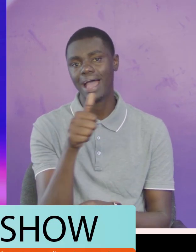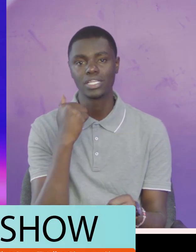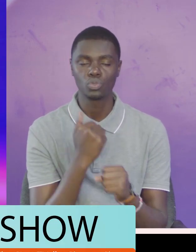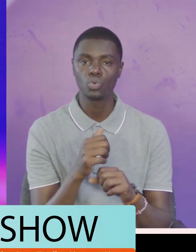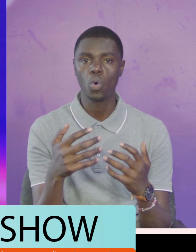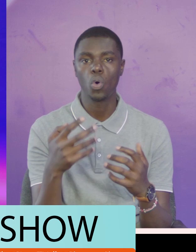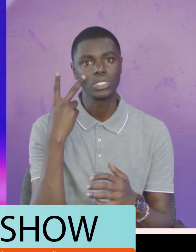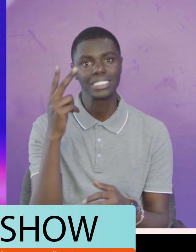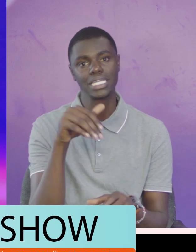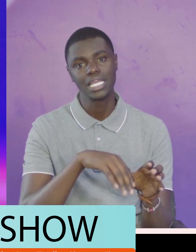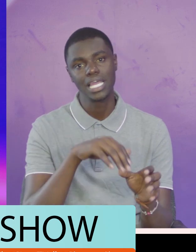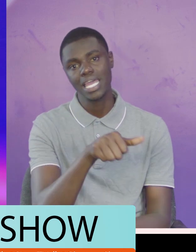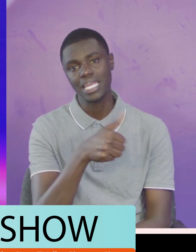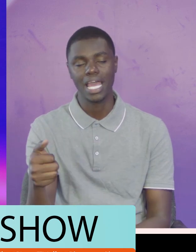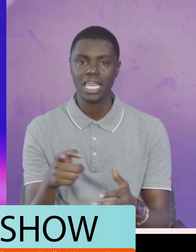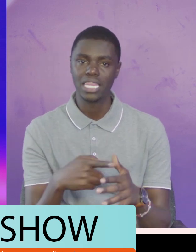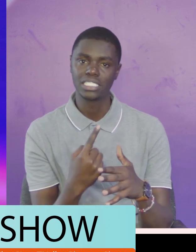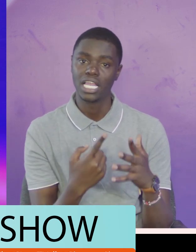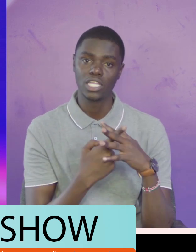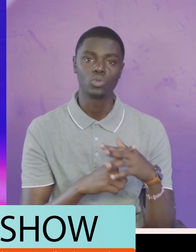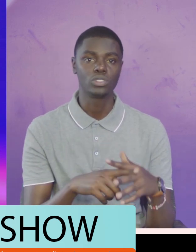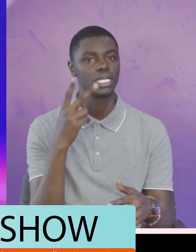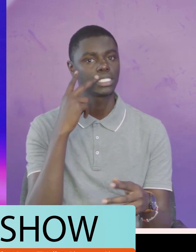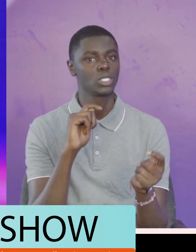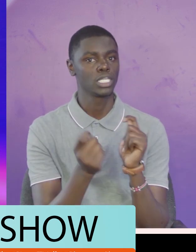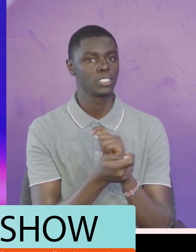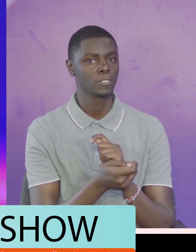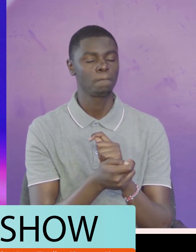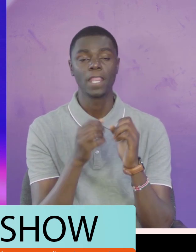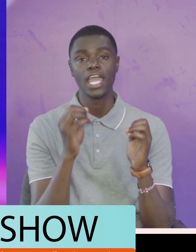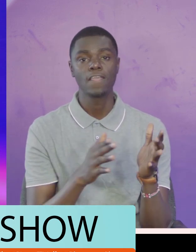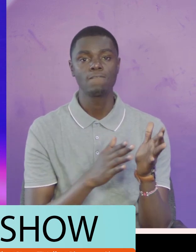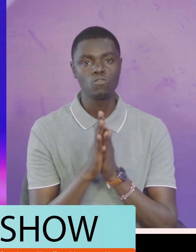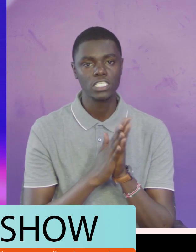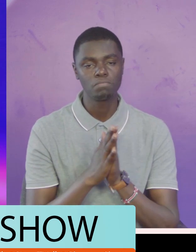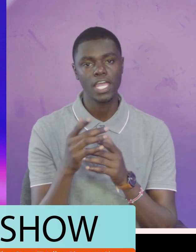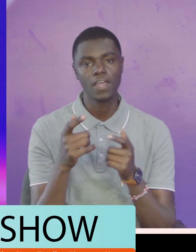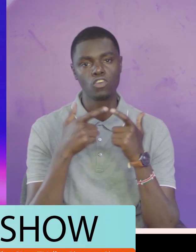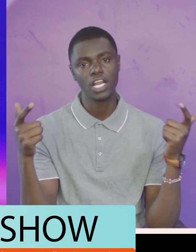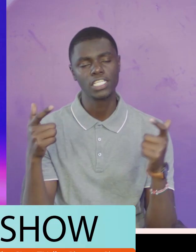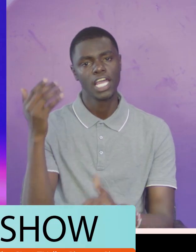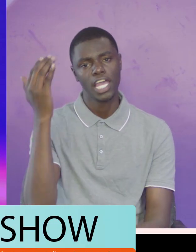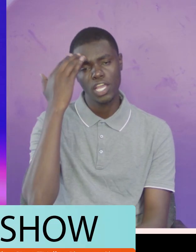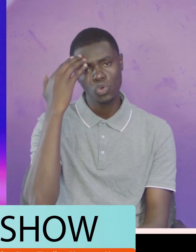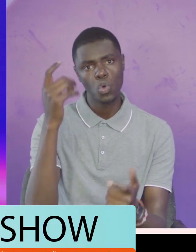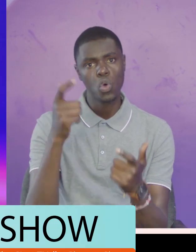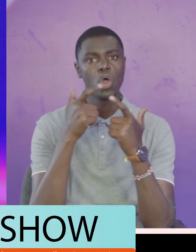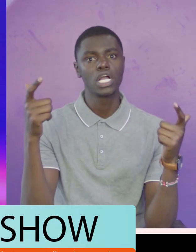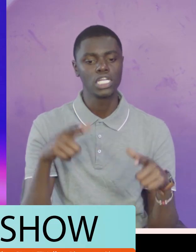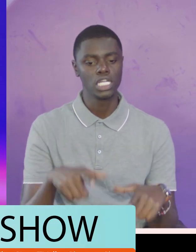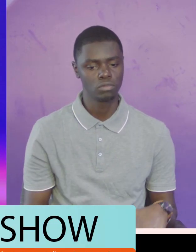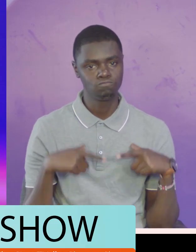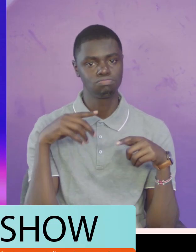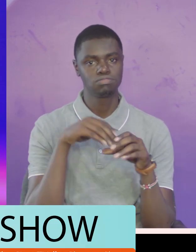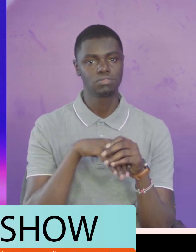to do or see in others, and you'll start seeing the change. Once you aspire for greatness, once you know that greatness lives